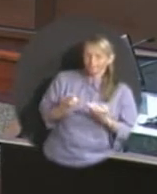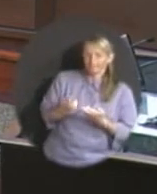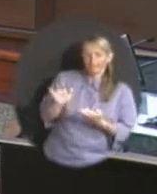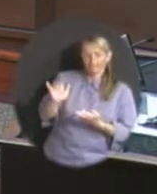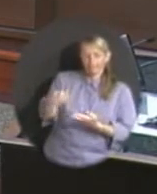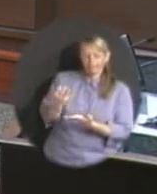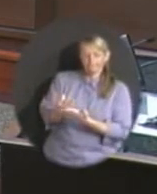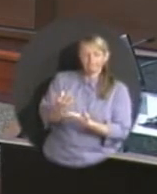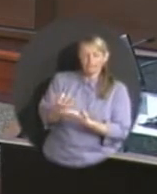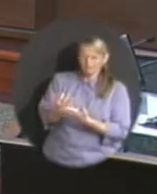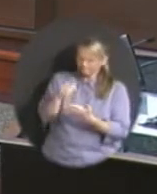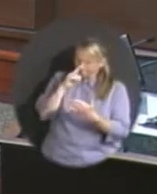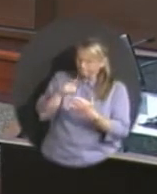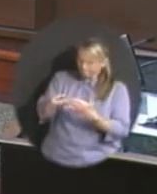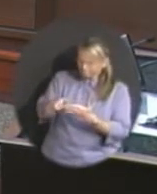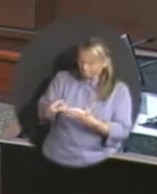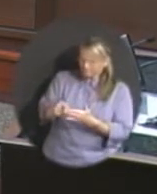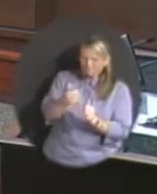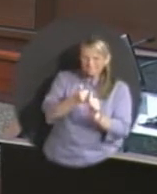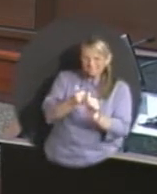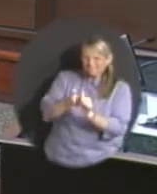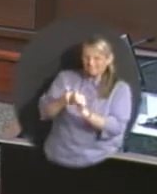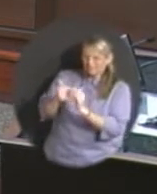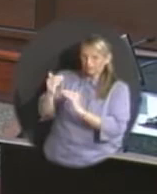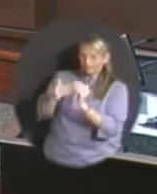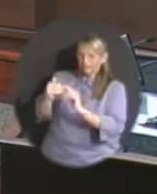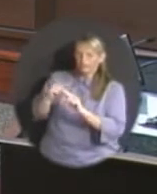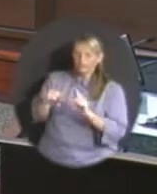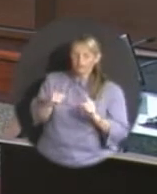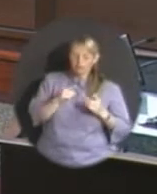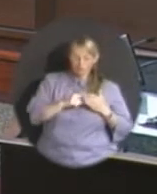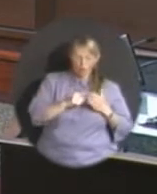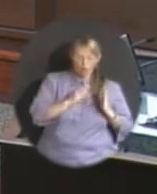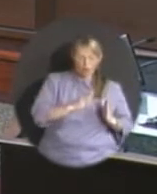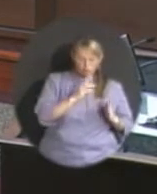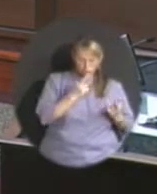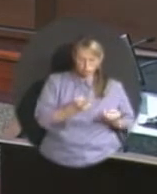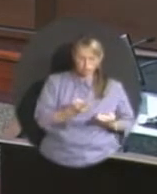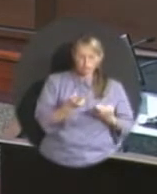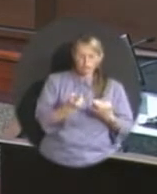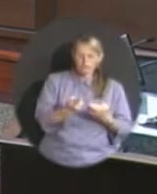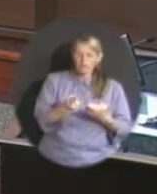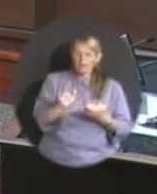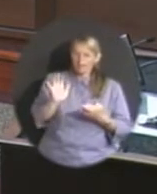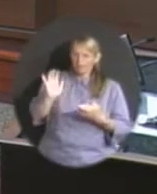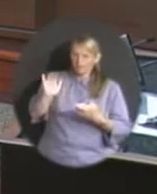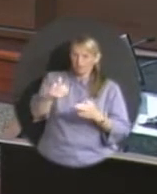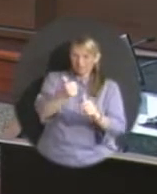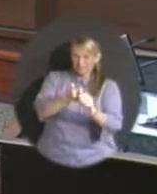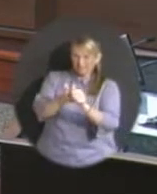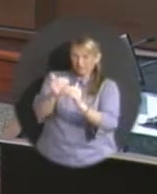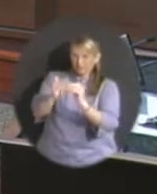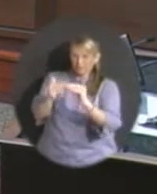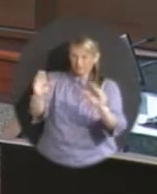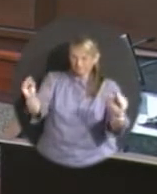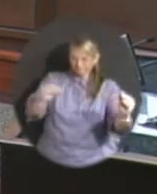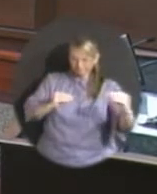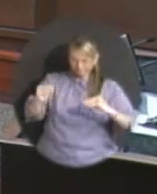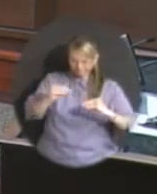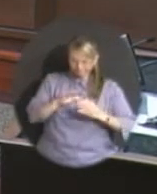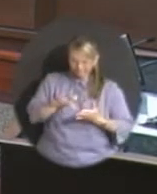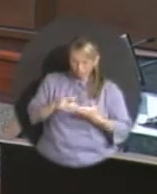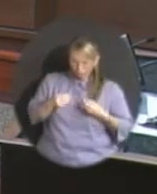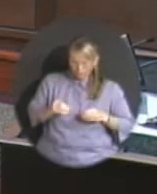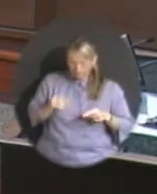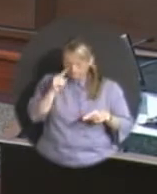had been accounted for in the buildings, but at the recommendation of our auditor, we brought those into the central office to be monitored